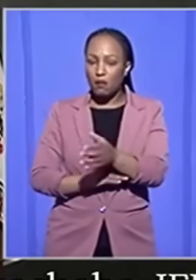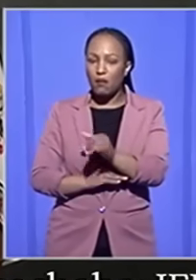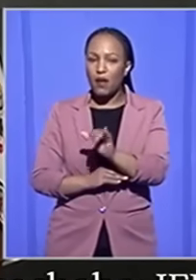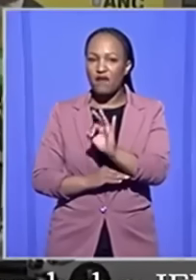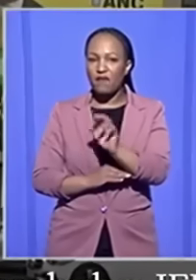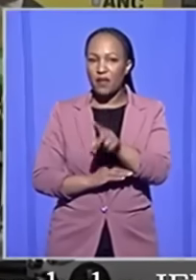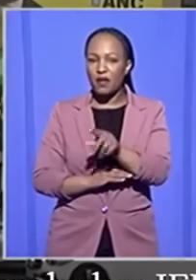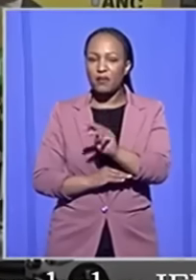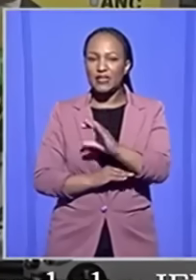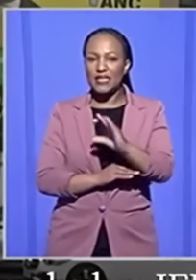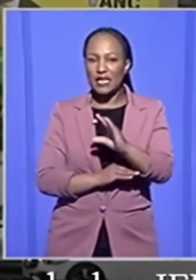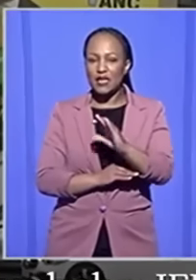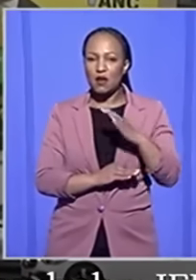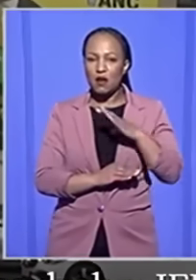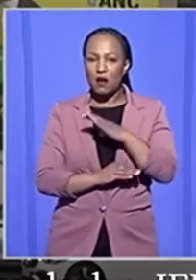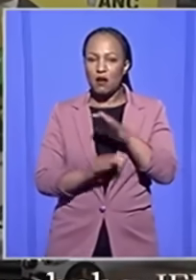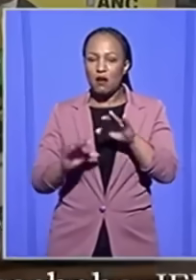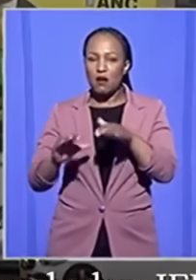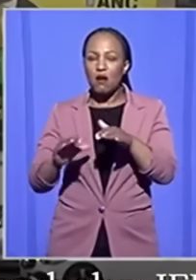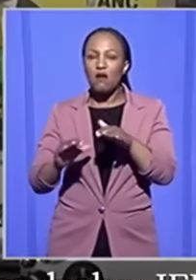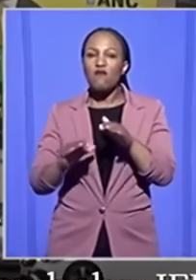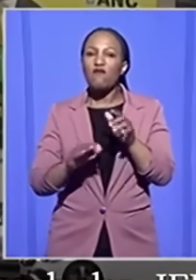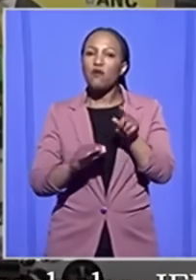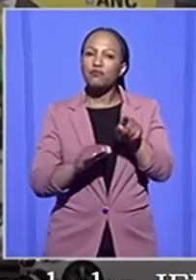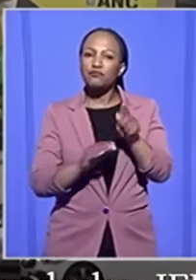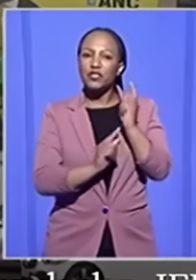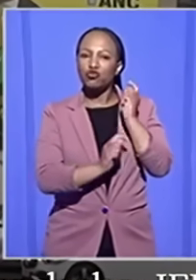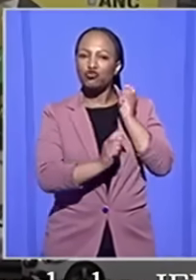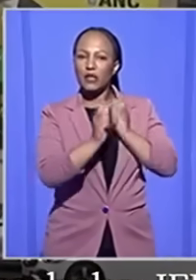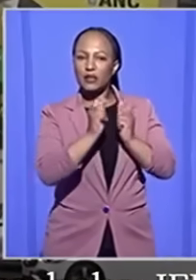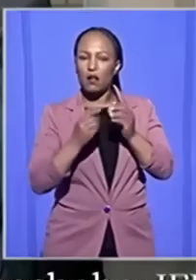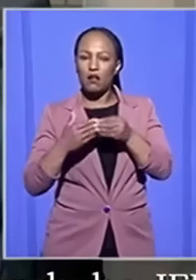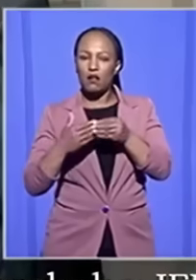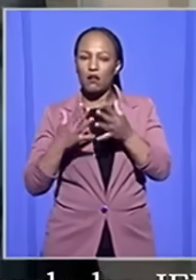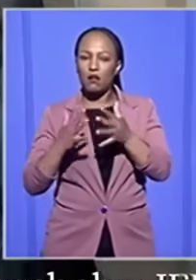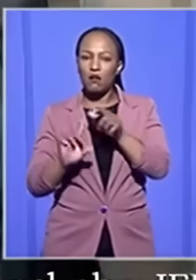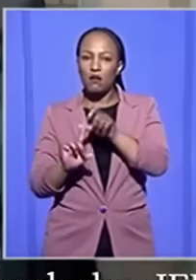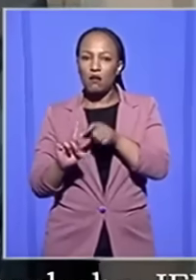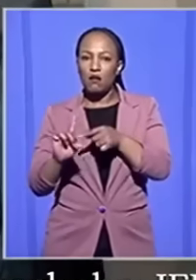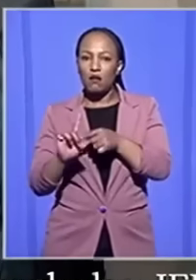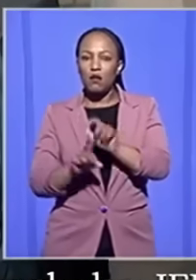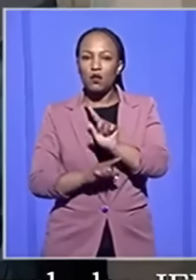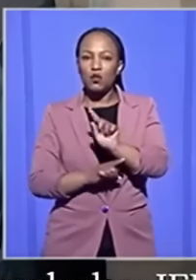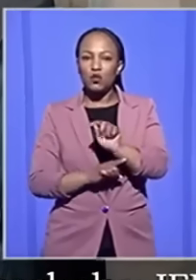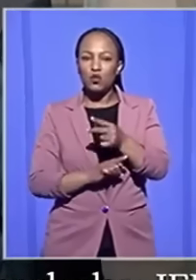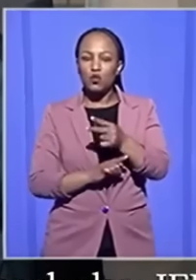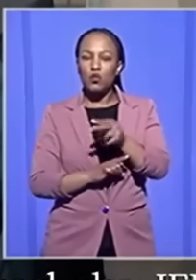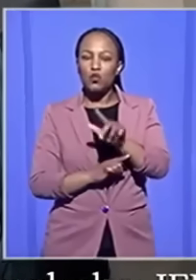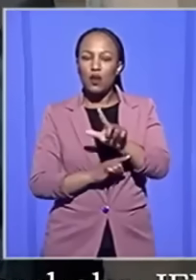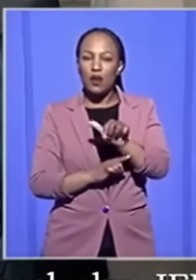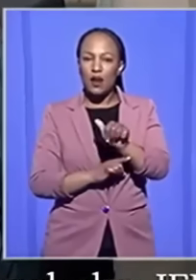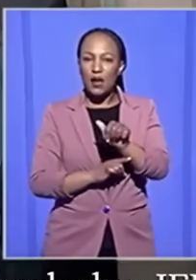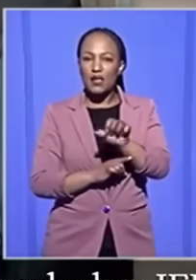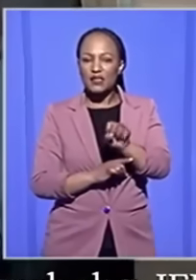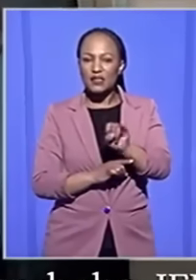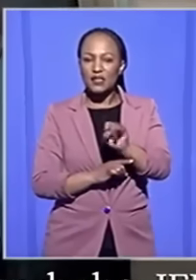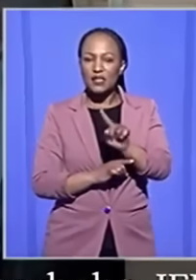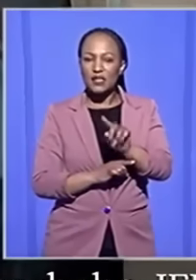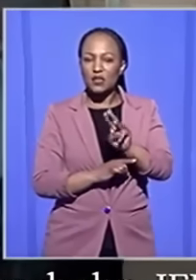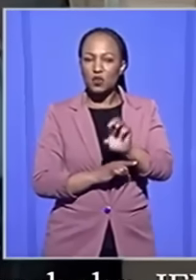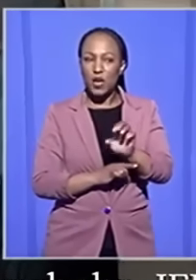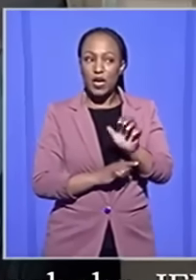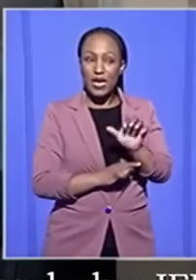dipuso tshwaraganelo le merero ya setso Thulasizwe Buthelezi gore o dirisa maemo a gagwe jaaka sebetsa sa go tlhakatlhakanya bo masepala